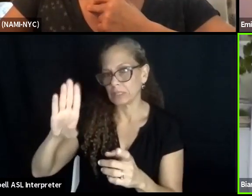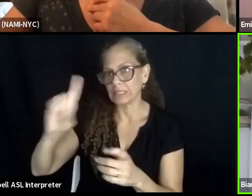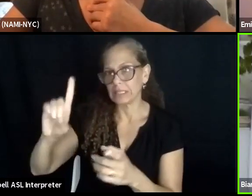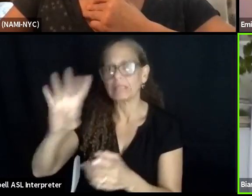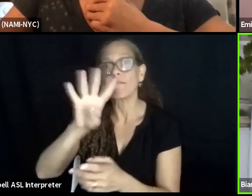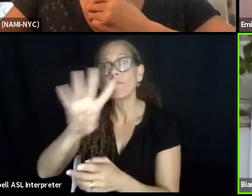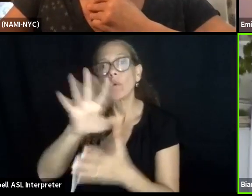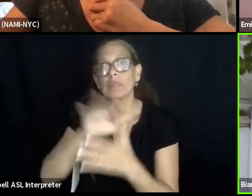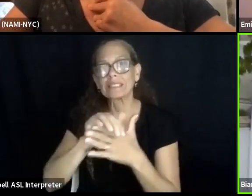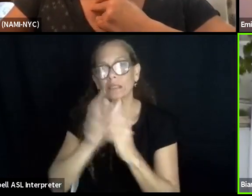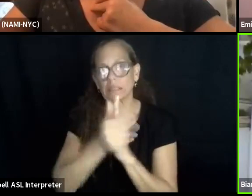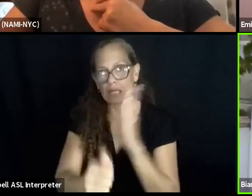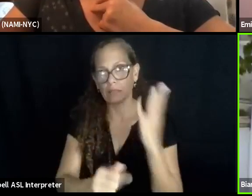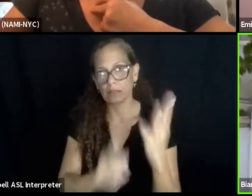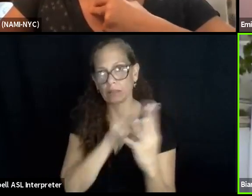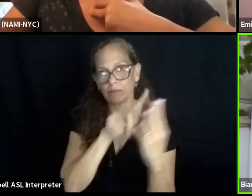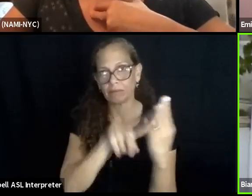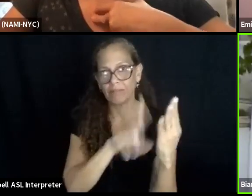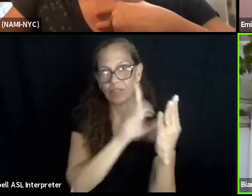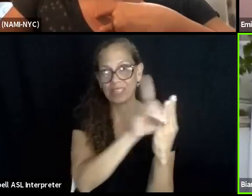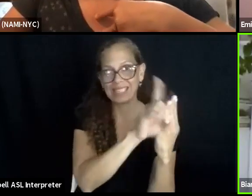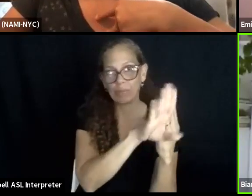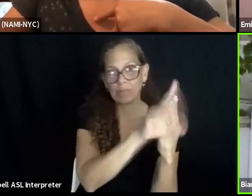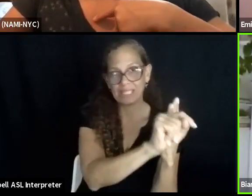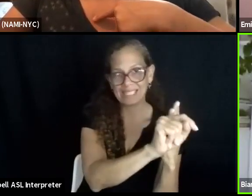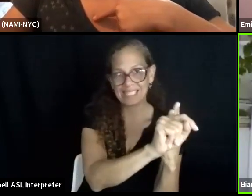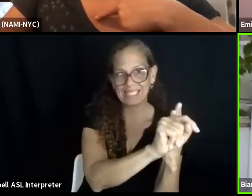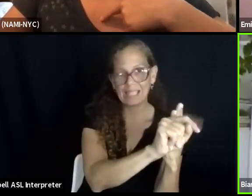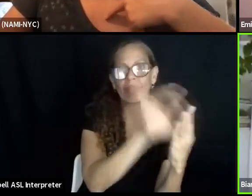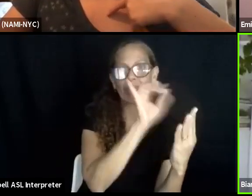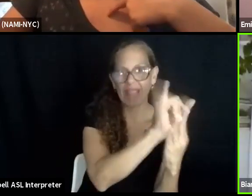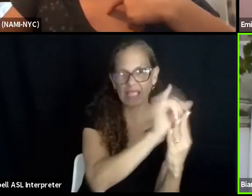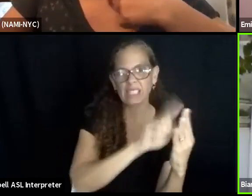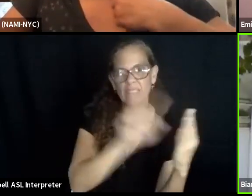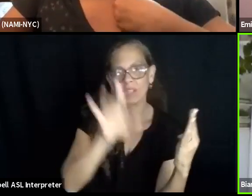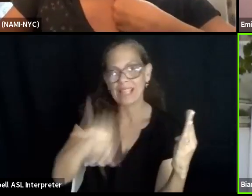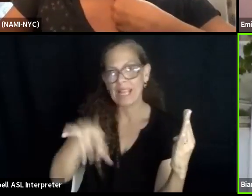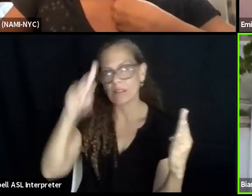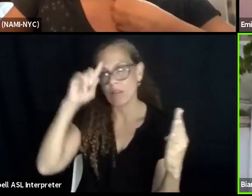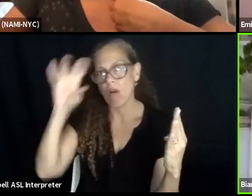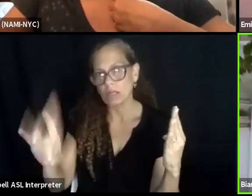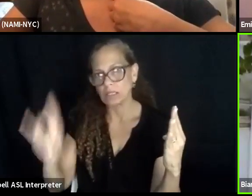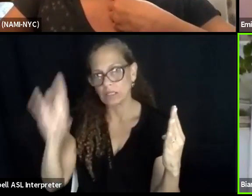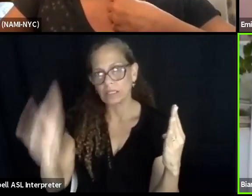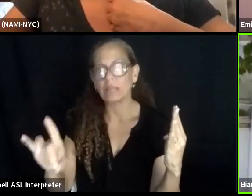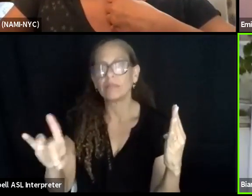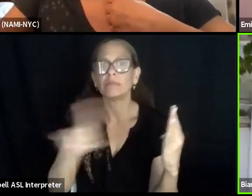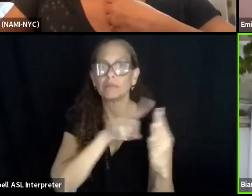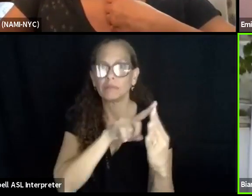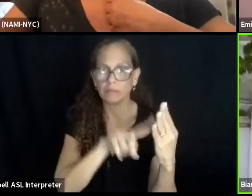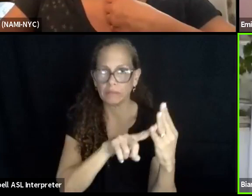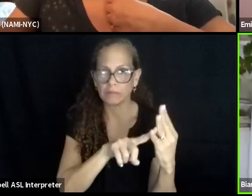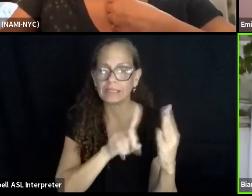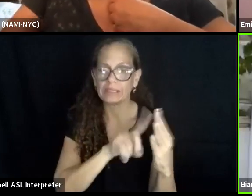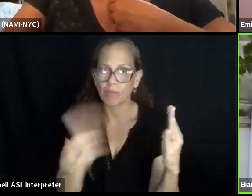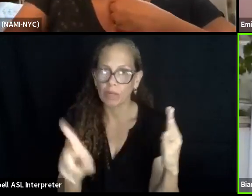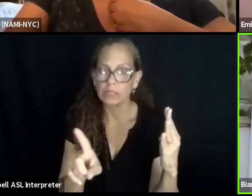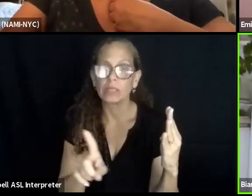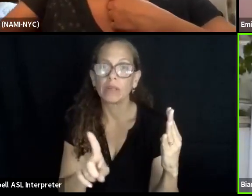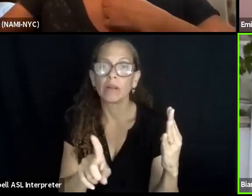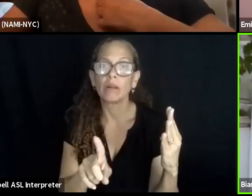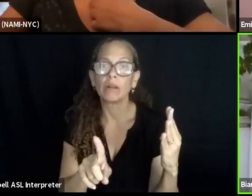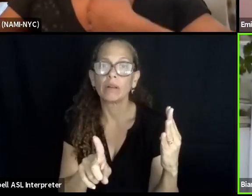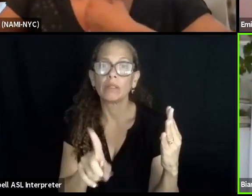that Emily went through that makes it very concrete in terms of the mindfulness, distress tolerance, interpersonal activity,